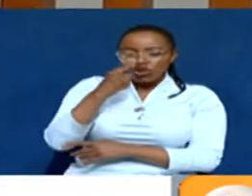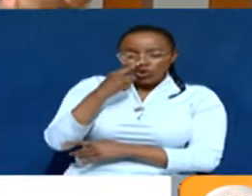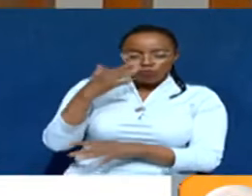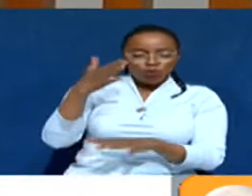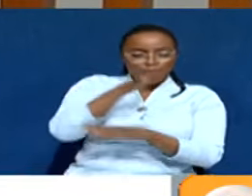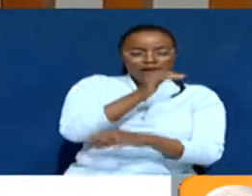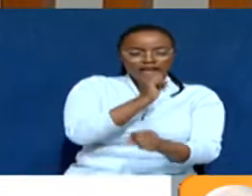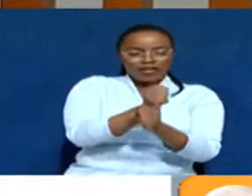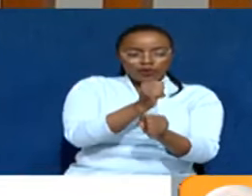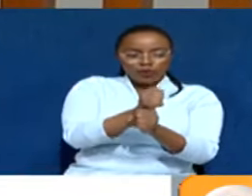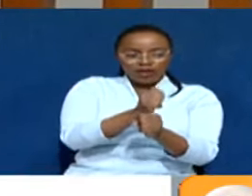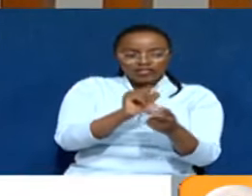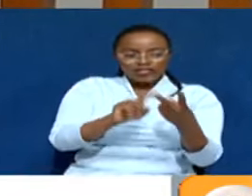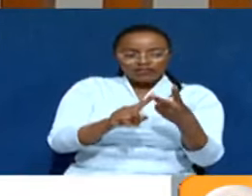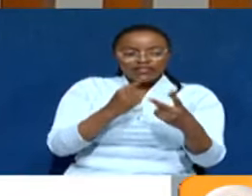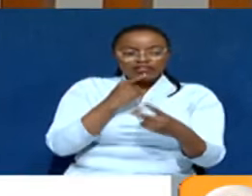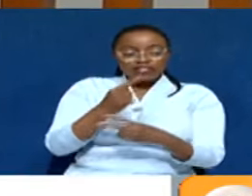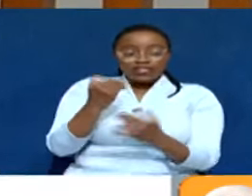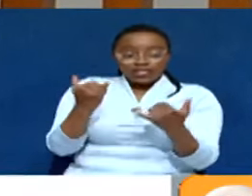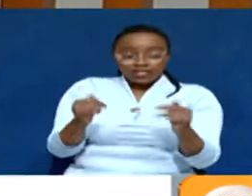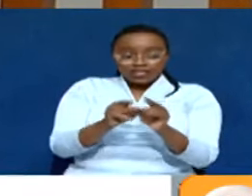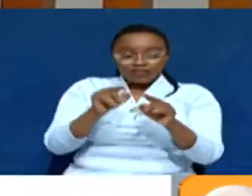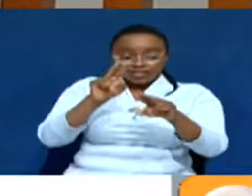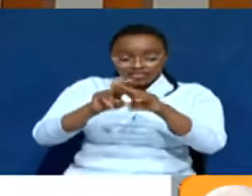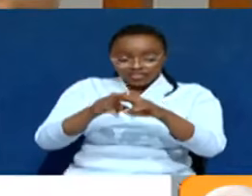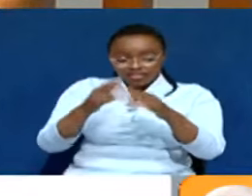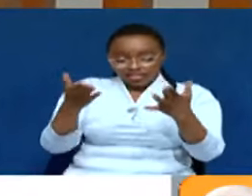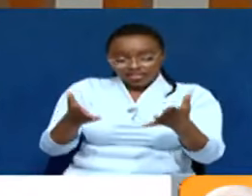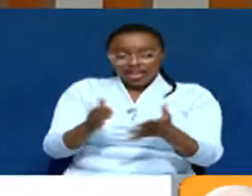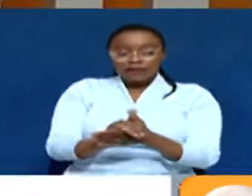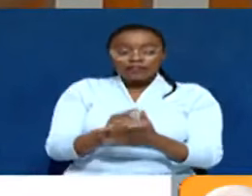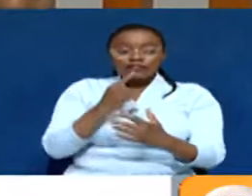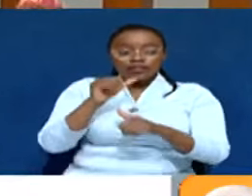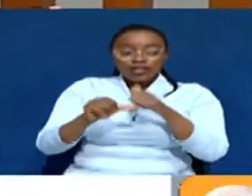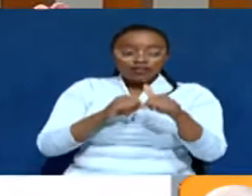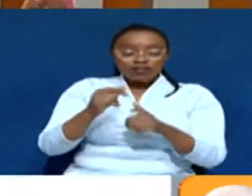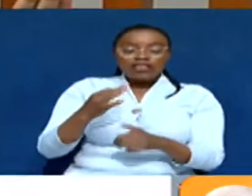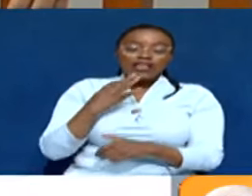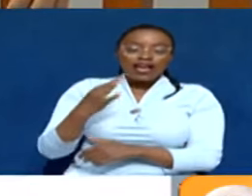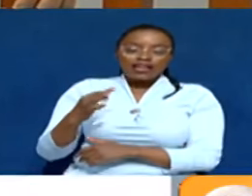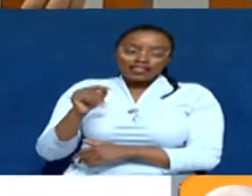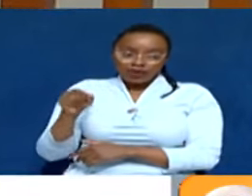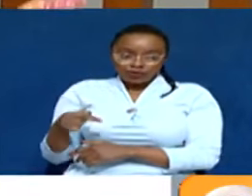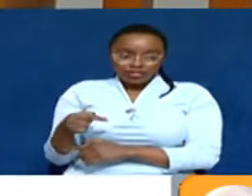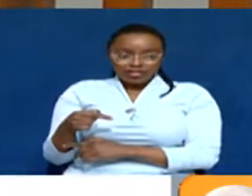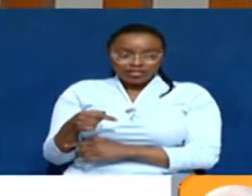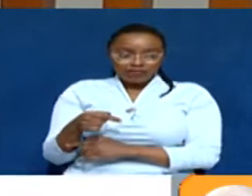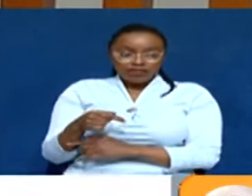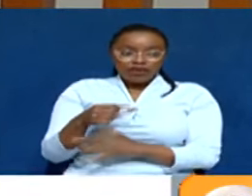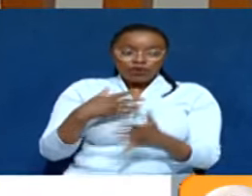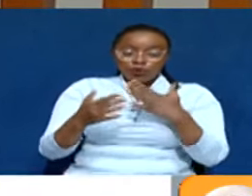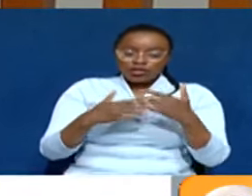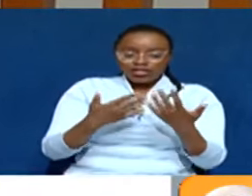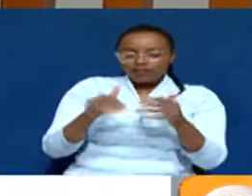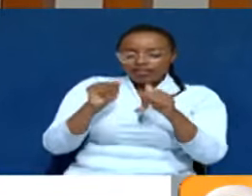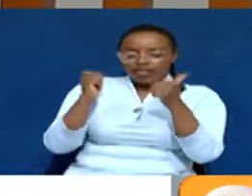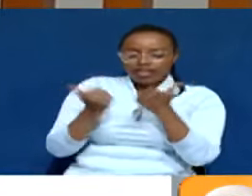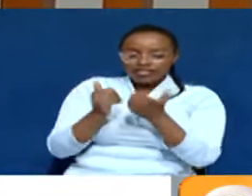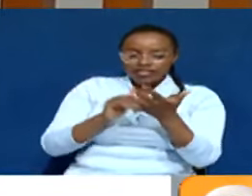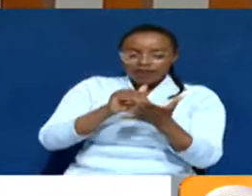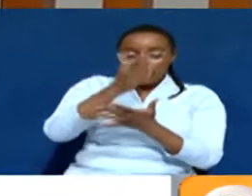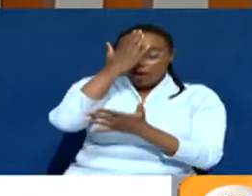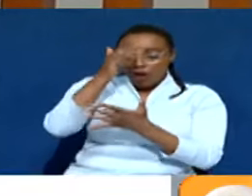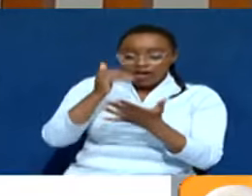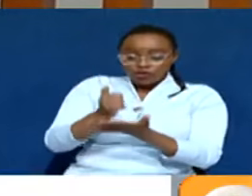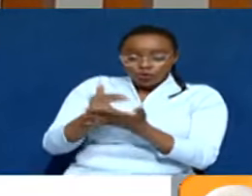again. Again, something I was telling her right now when I was seated here, talking about the 300,000, yenye agent anapewa, jua